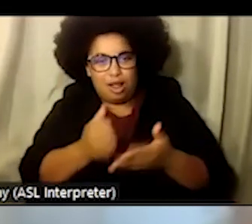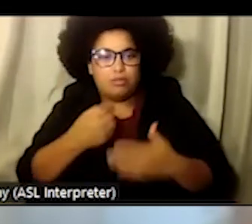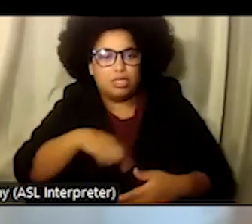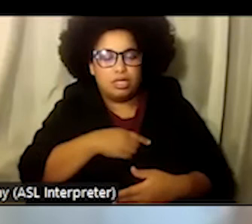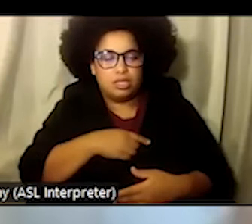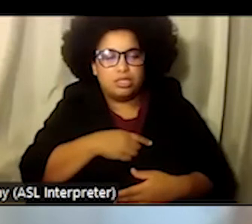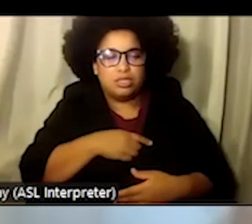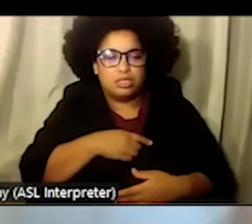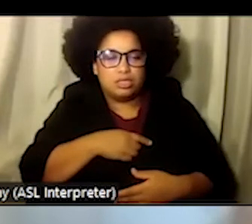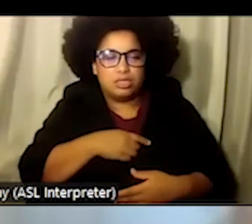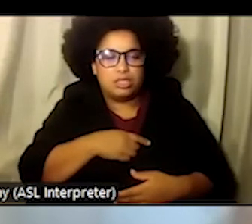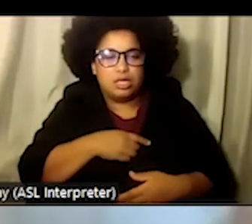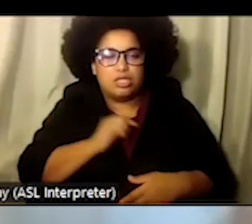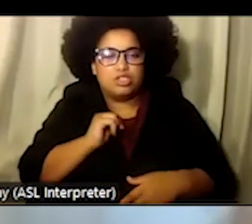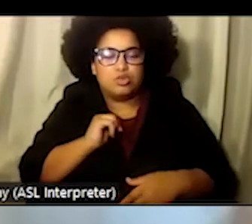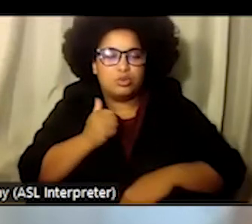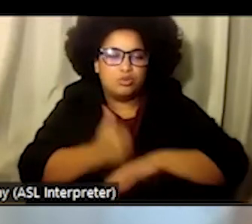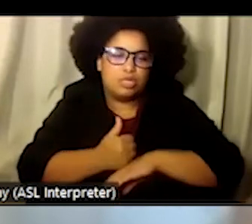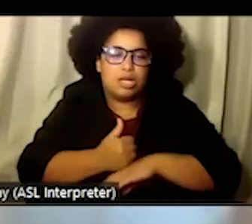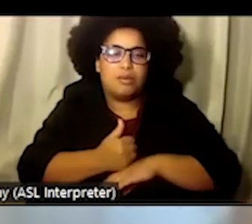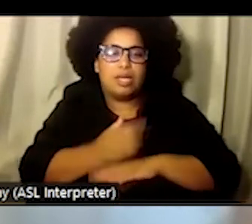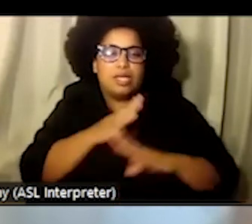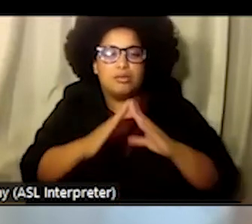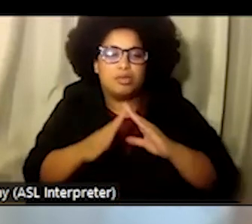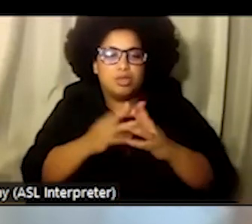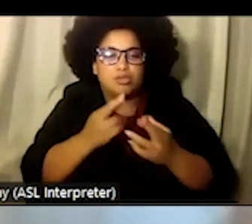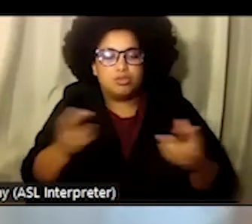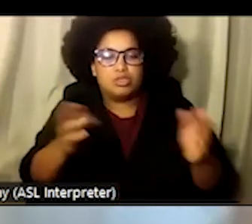assign a community resource developer to work with you.